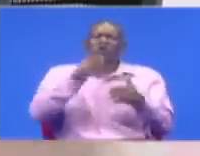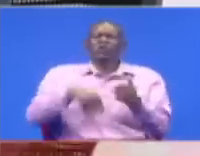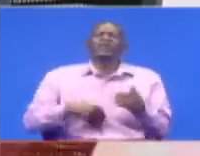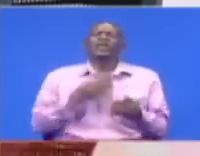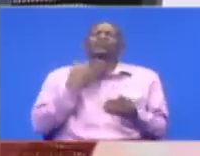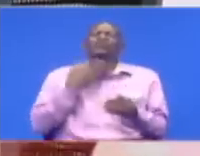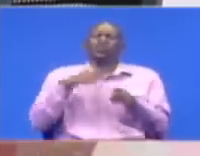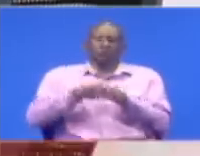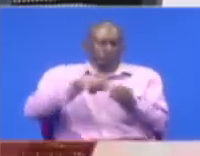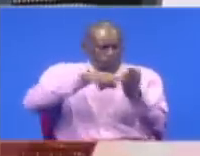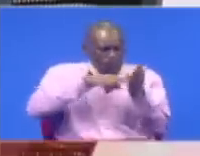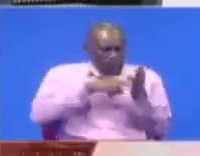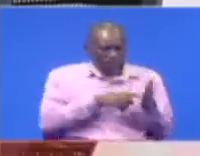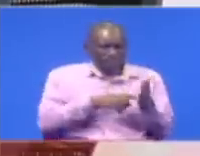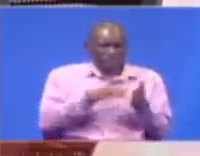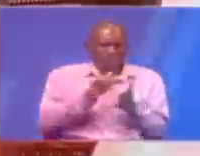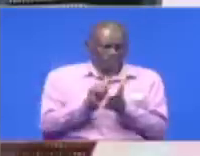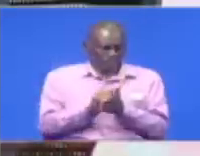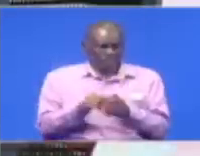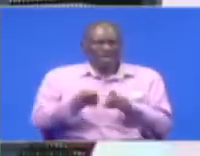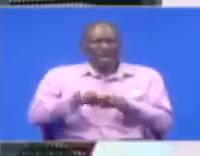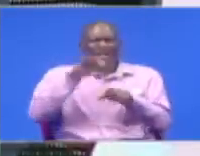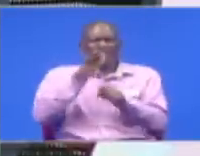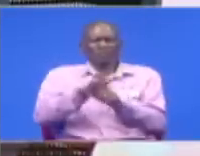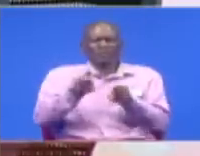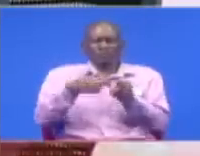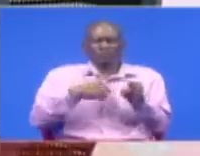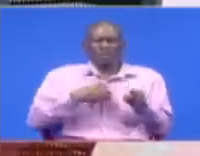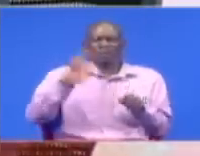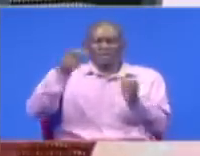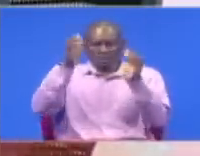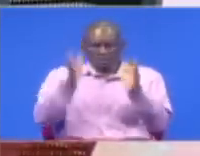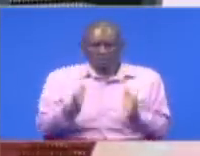also emphasize is, as much as I'm a Kenyan,